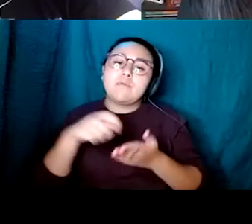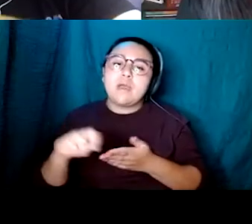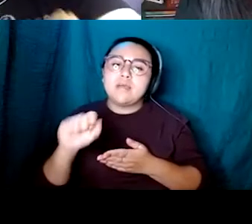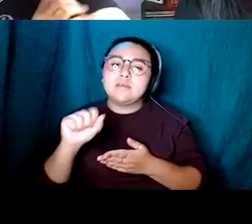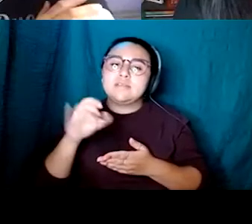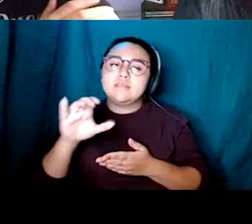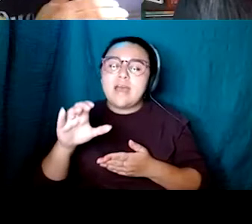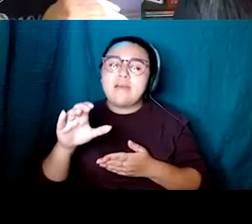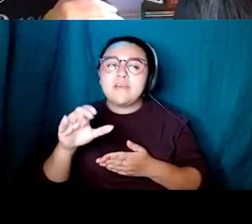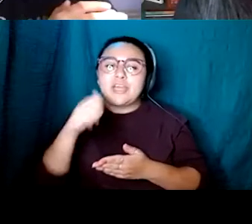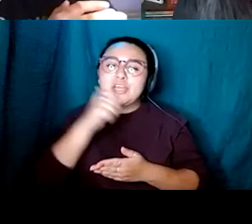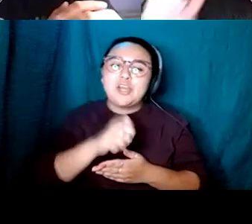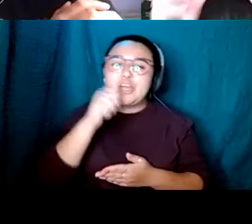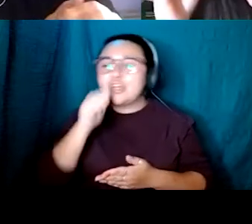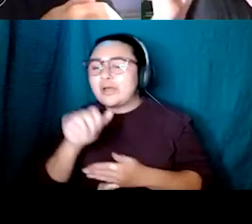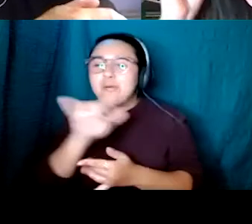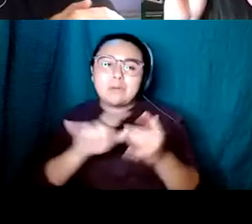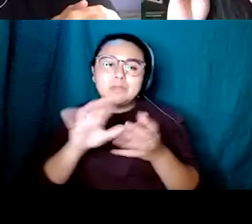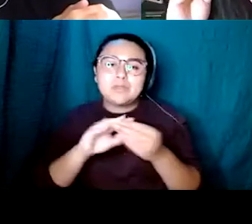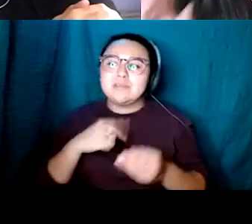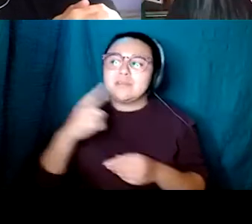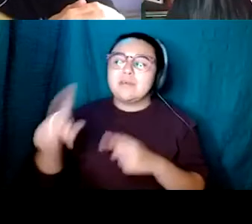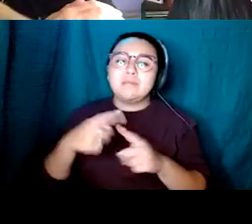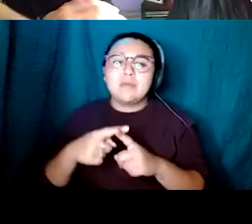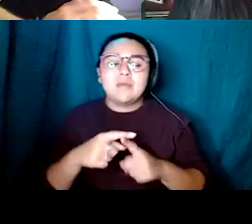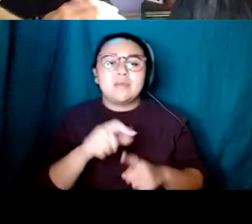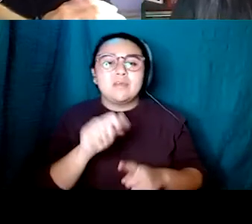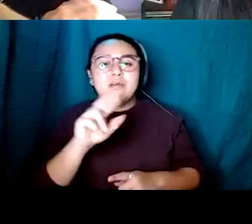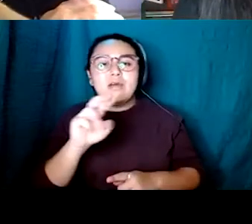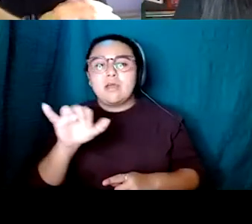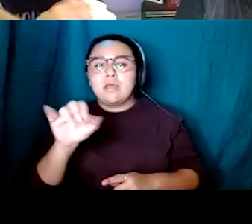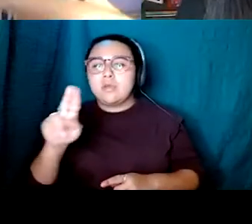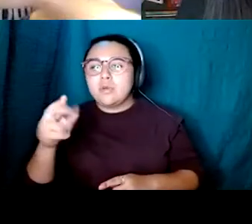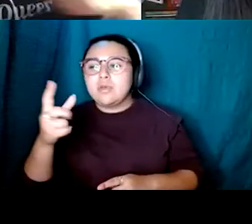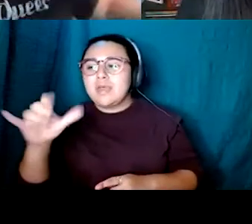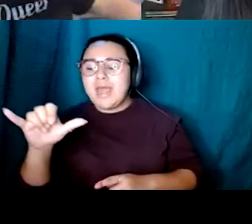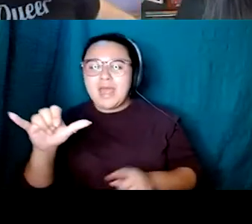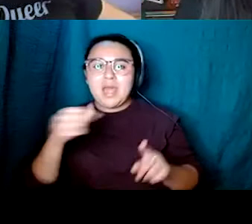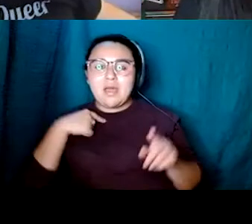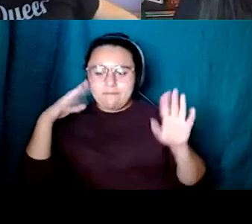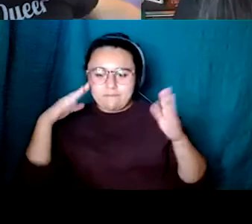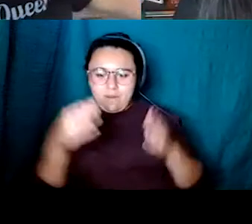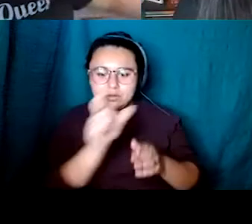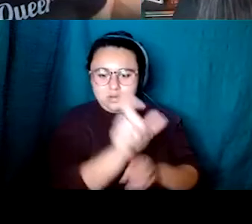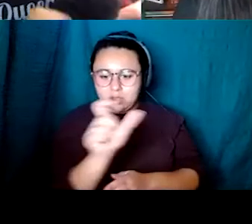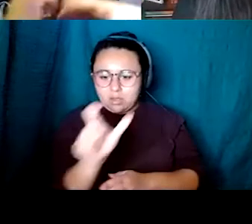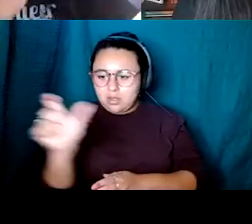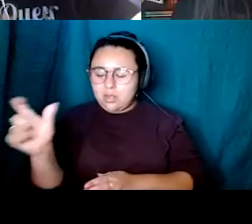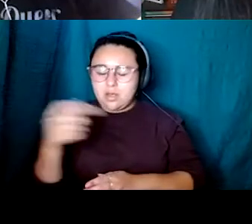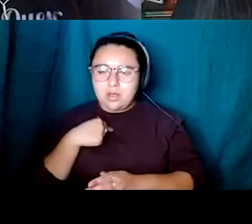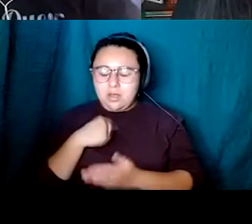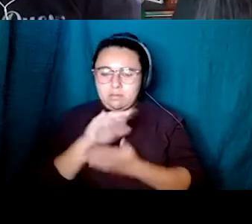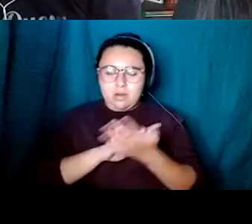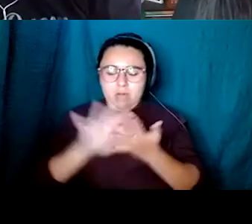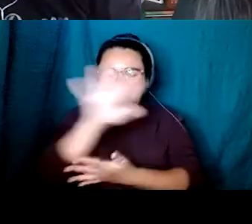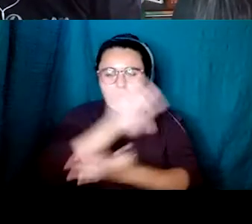about. But any text after those three words escaped me. I was too consumed by the waterfall that roared like white noise through my ears,